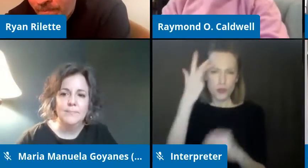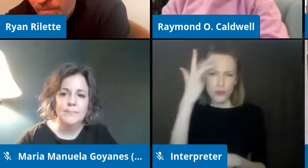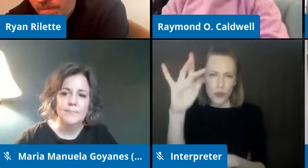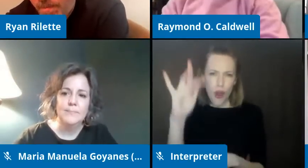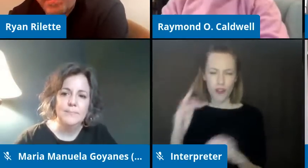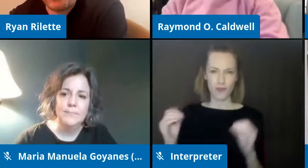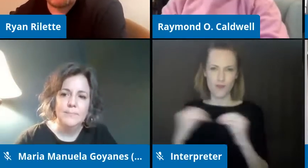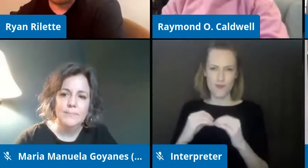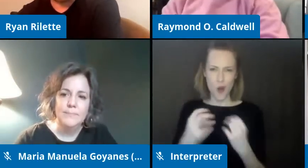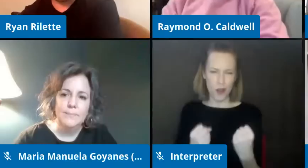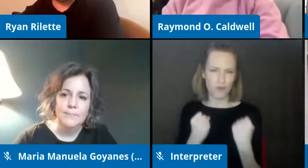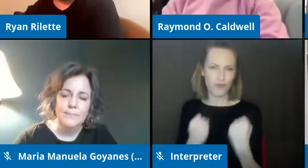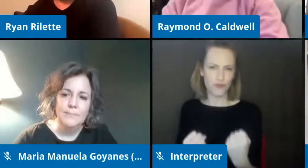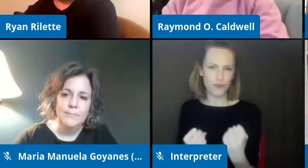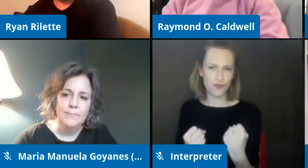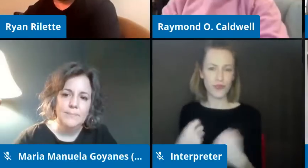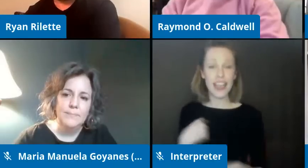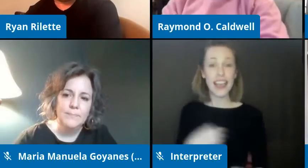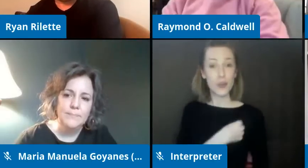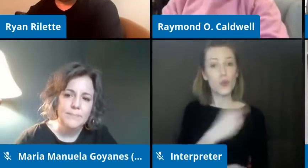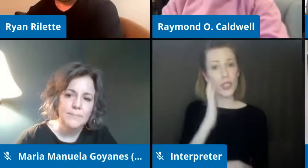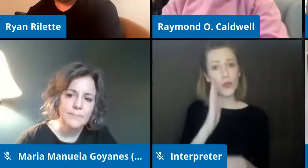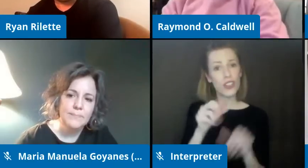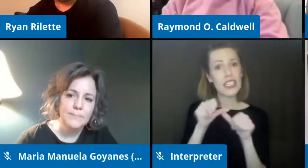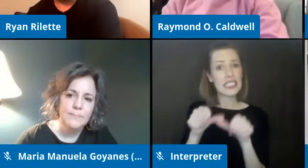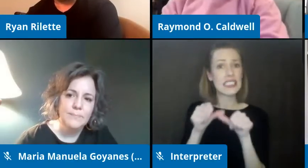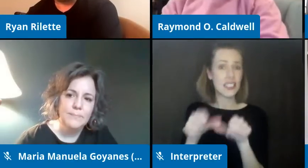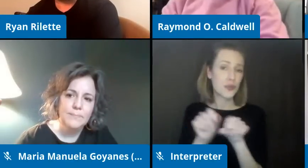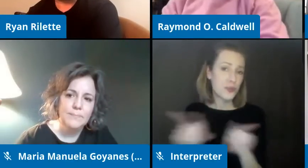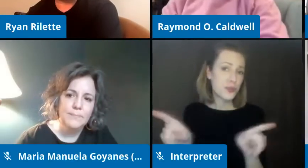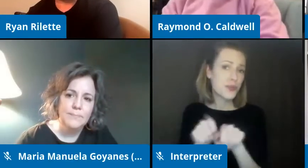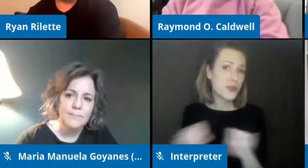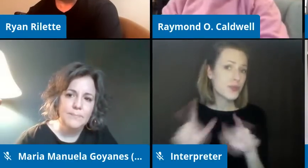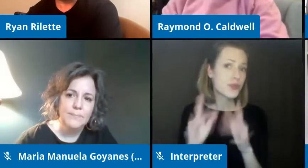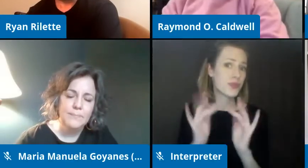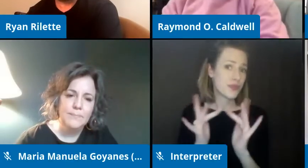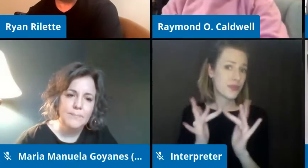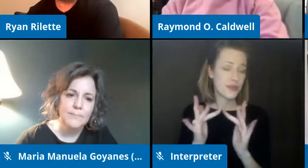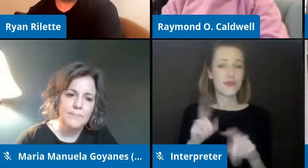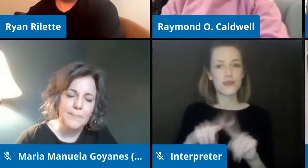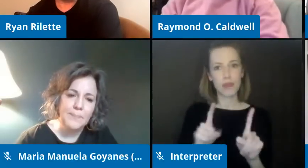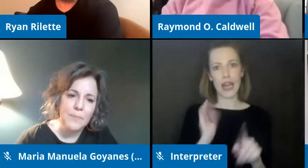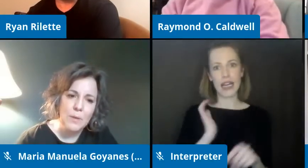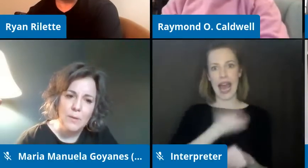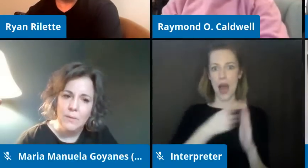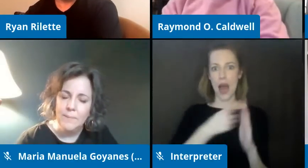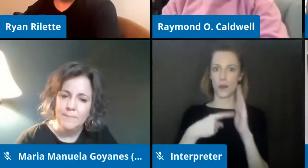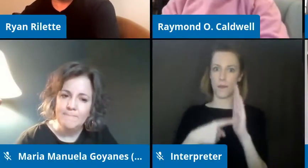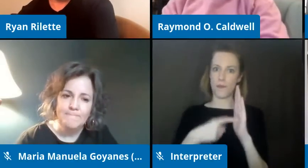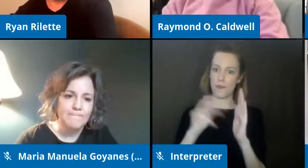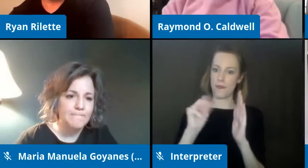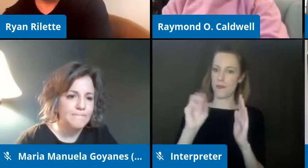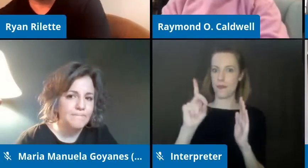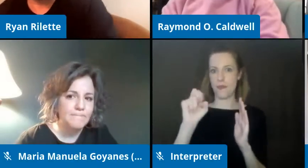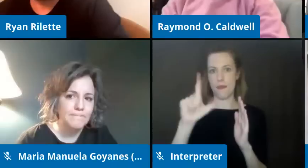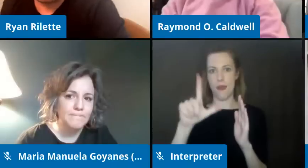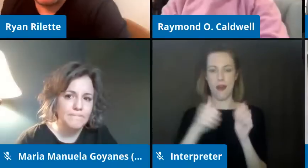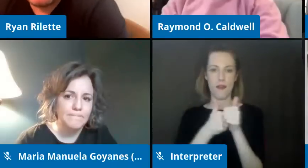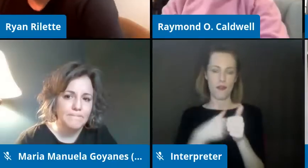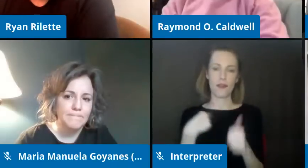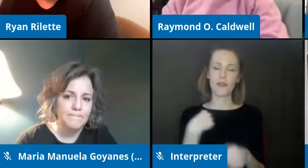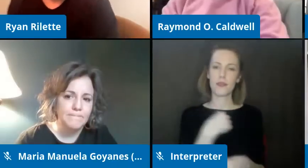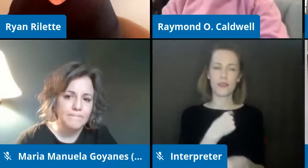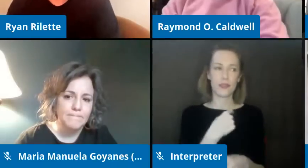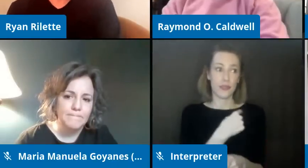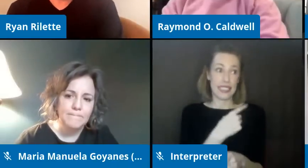just the model that we use is an essential and expensive one, because it's human capital every day, every night. I